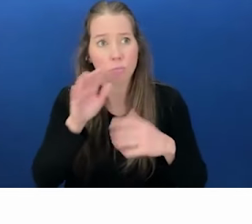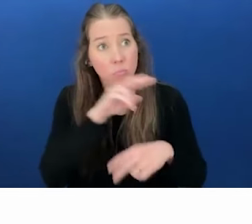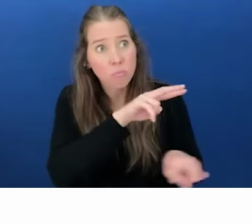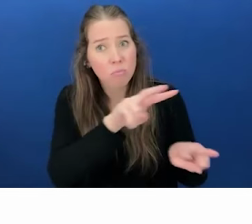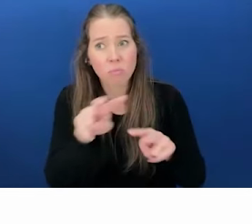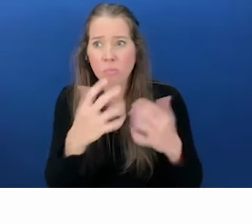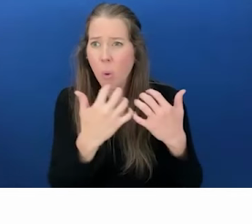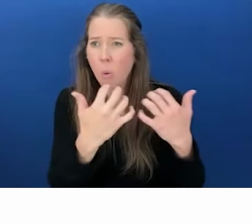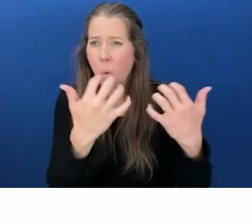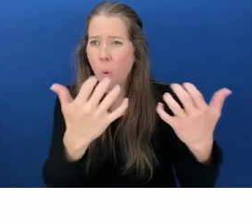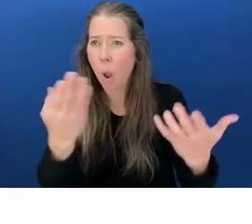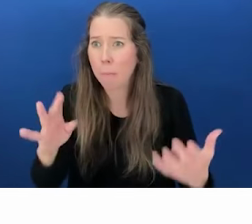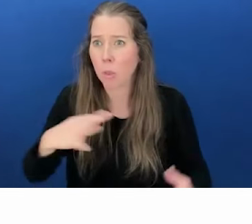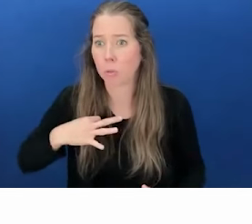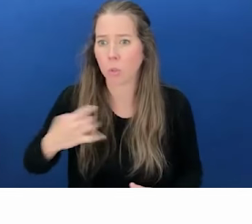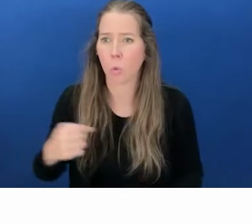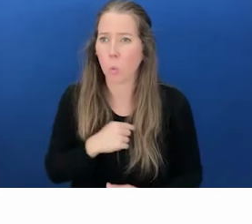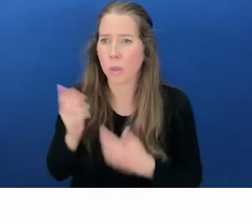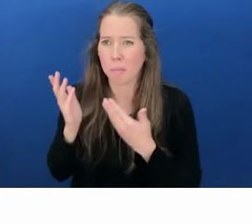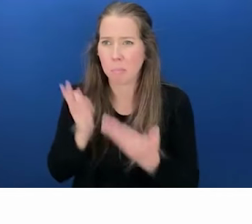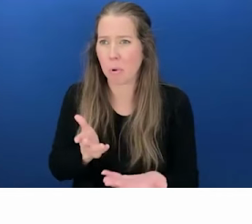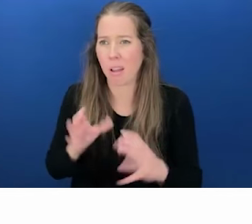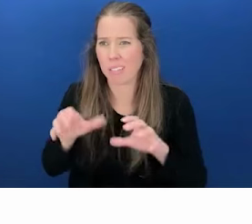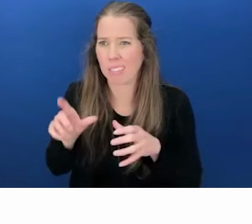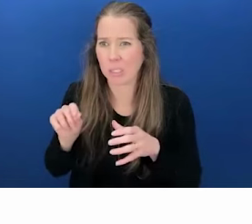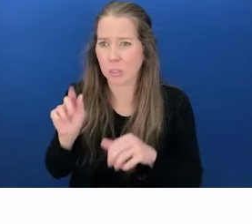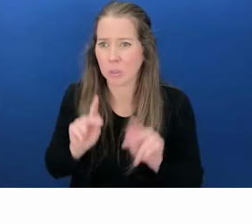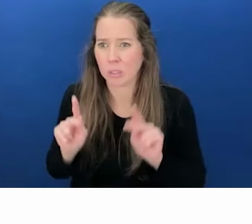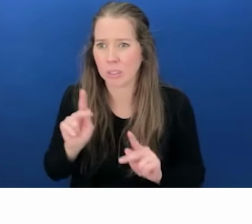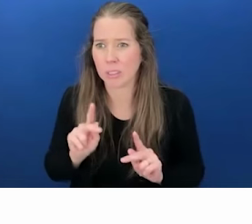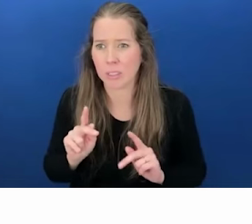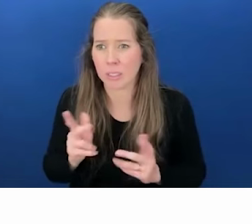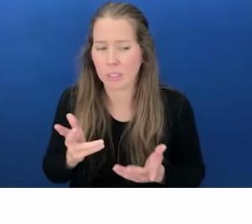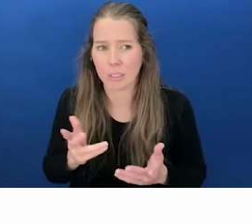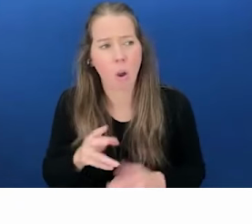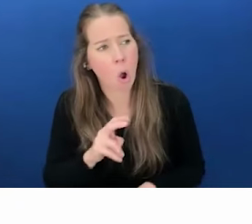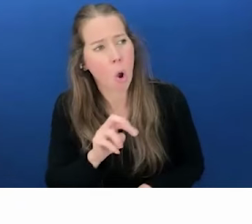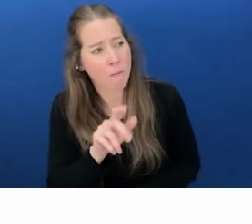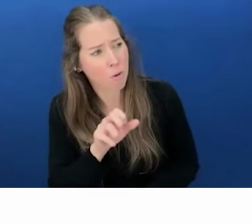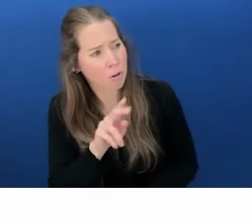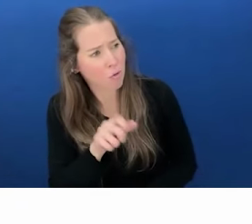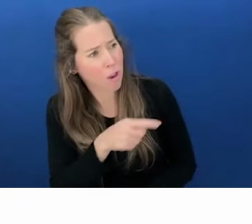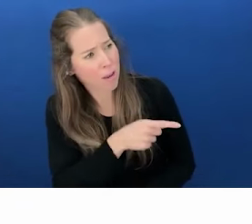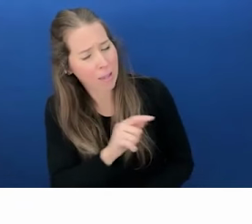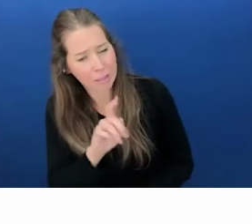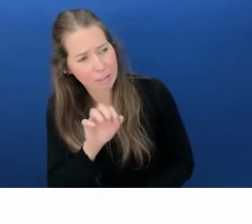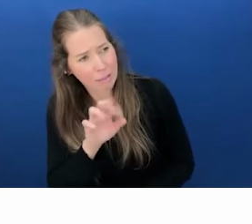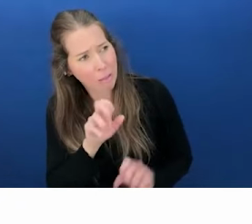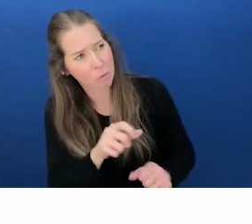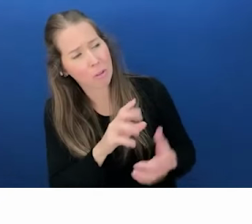had brought like 20 people because there was a big issue. And some of our people were like, yeah, oh, Virginia can talk, Tyler can talk, we can